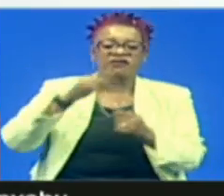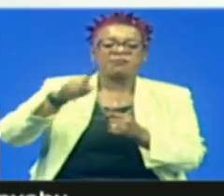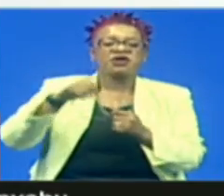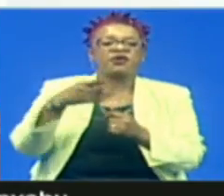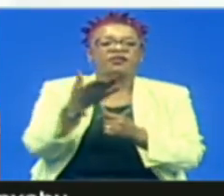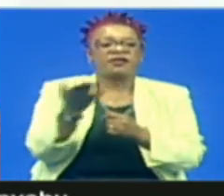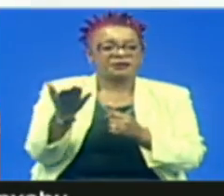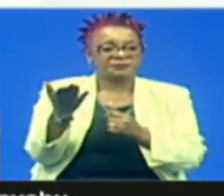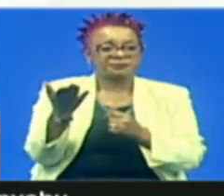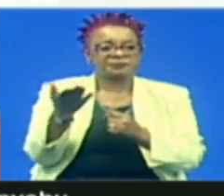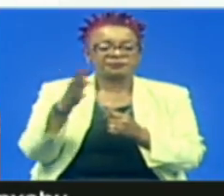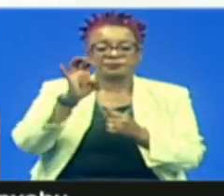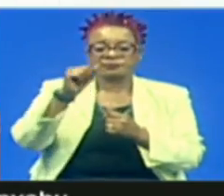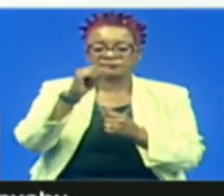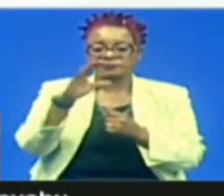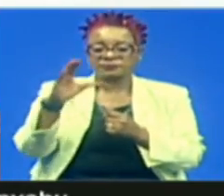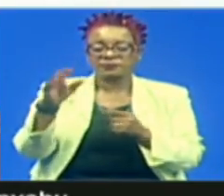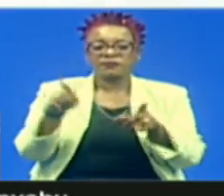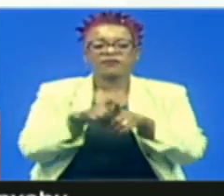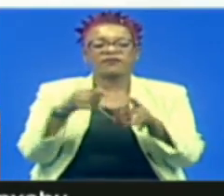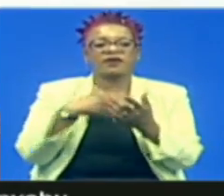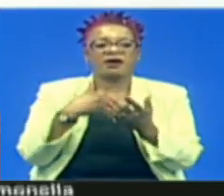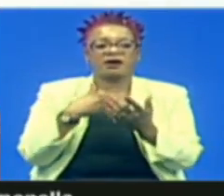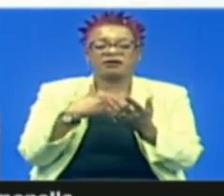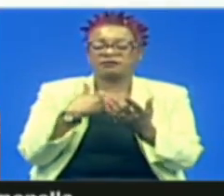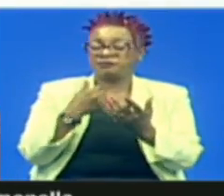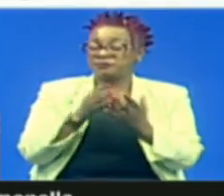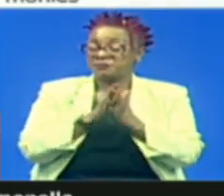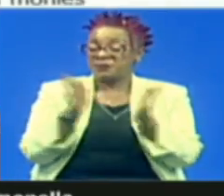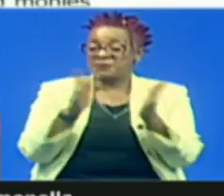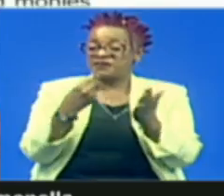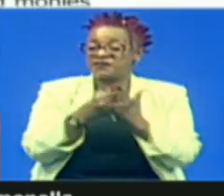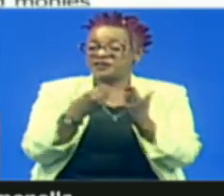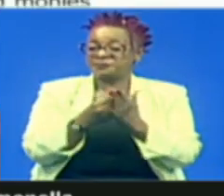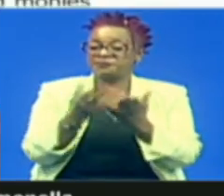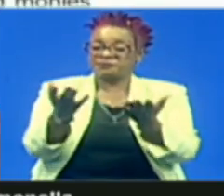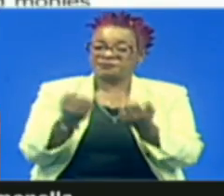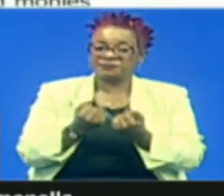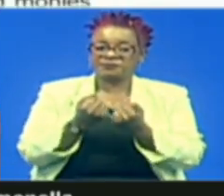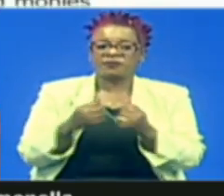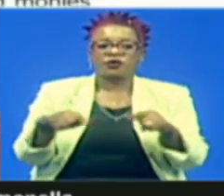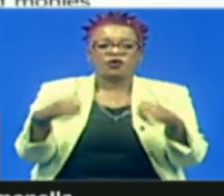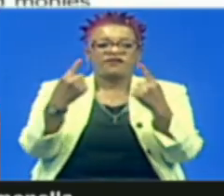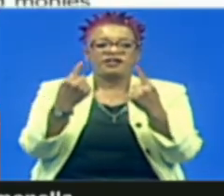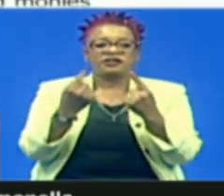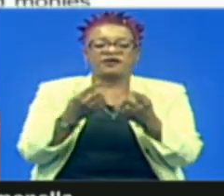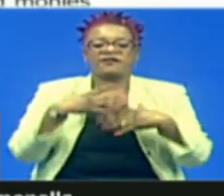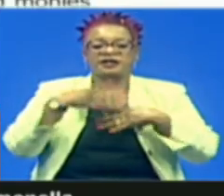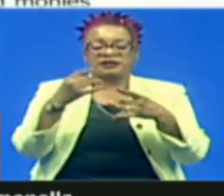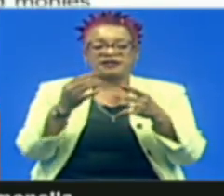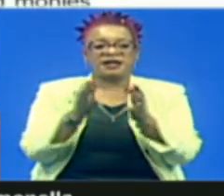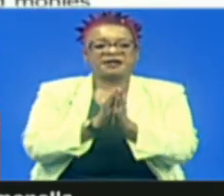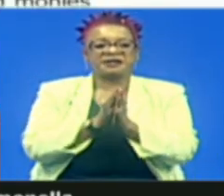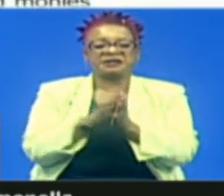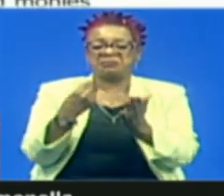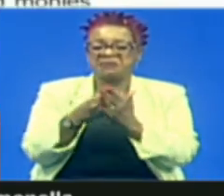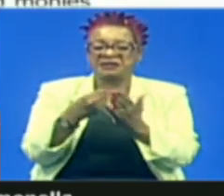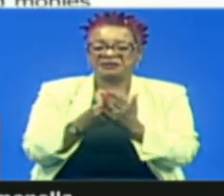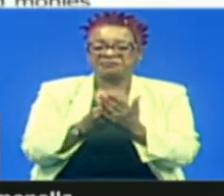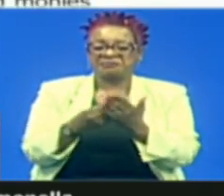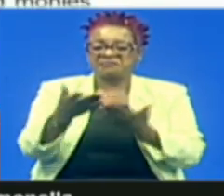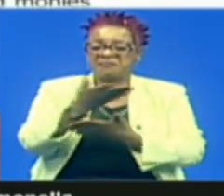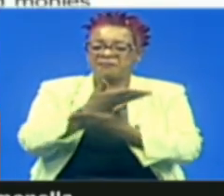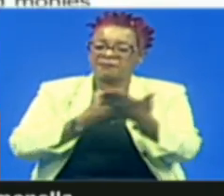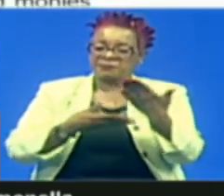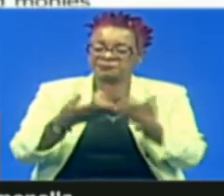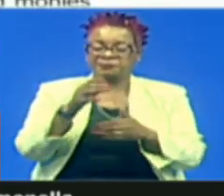The EACC also listing fraudulent acquisition of public funds, conflict of interest, and money laundering, all of which his former chief finance